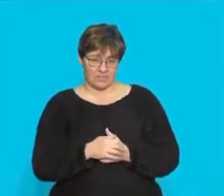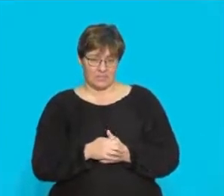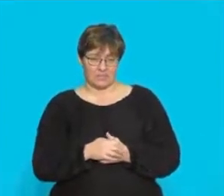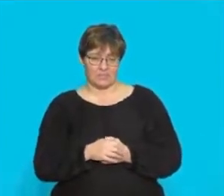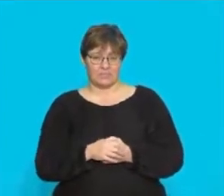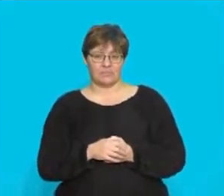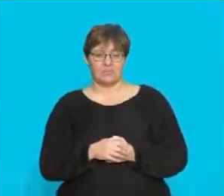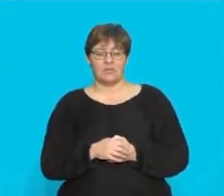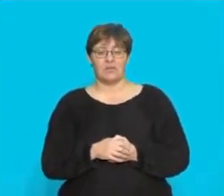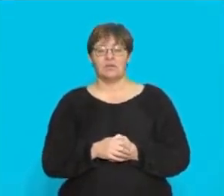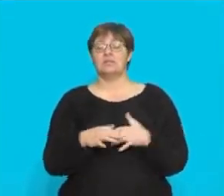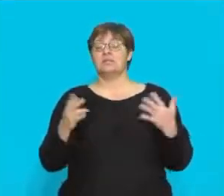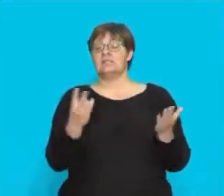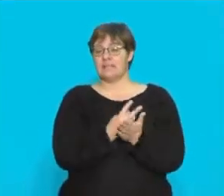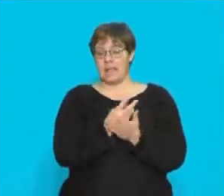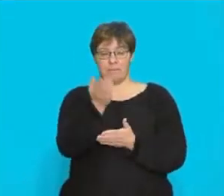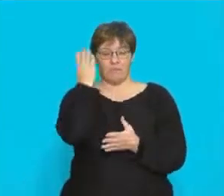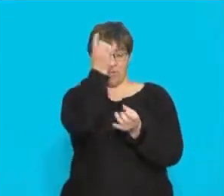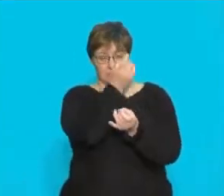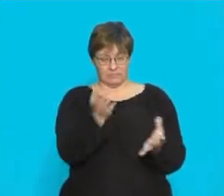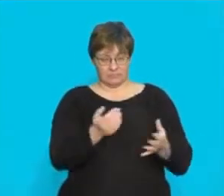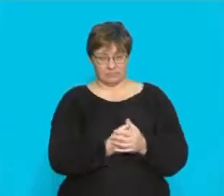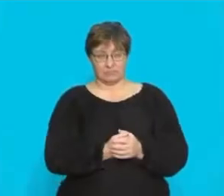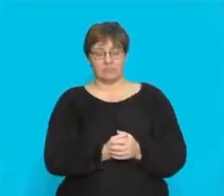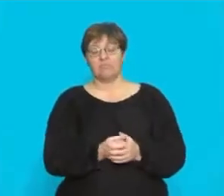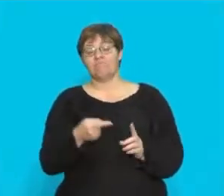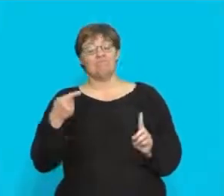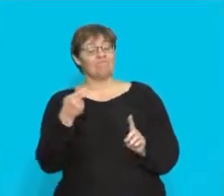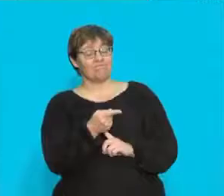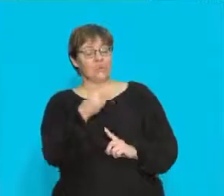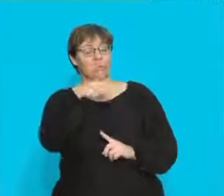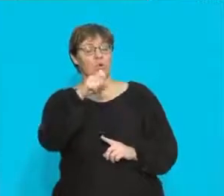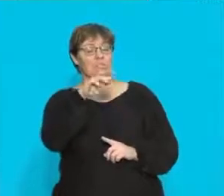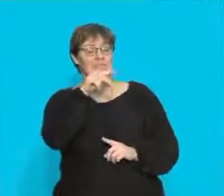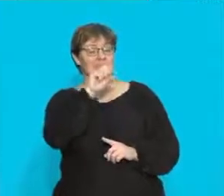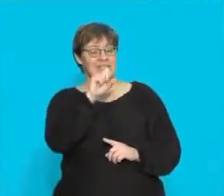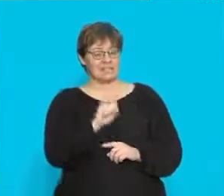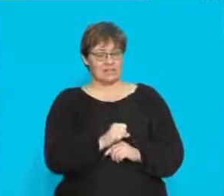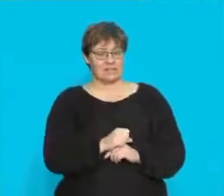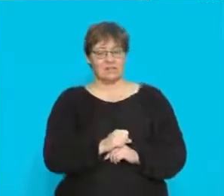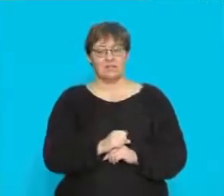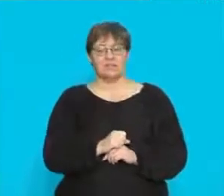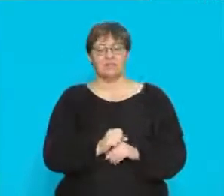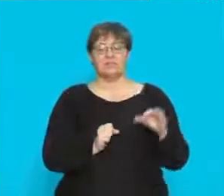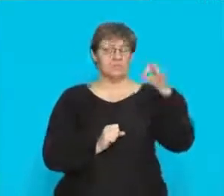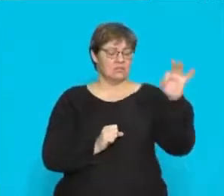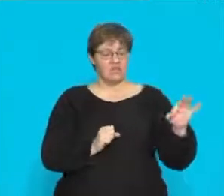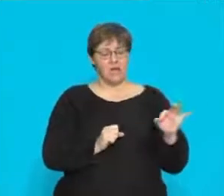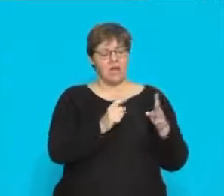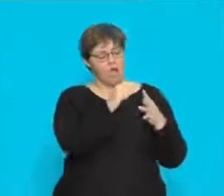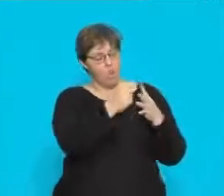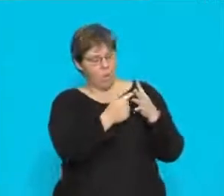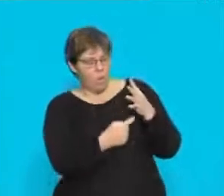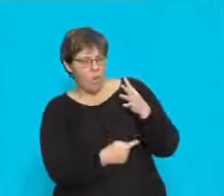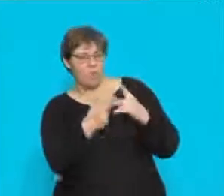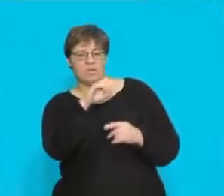of each other. Now, as I said to you, when it comes to protists, those things are common to